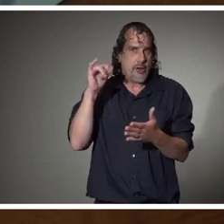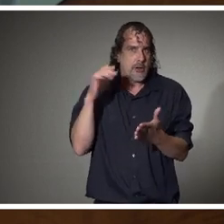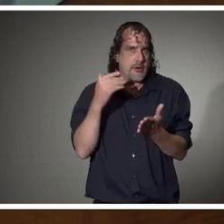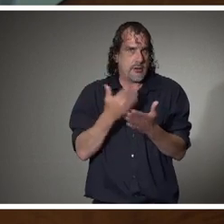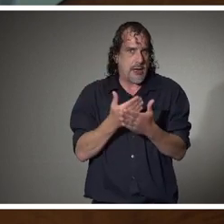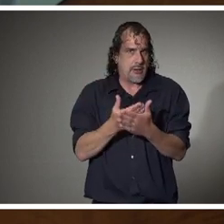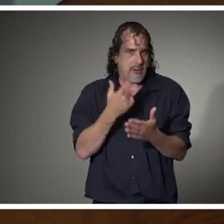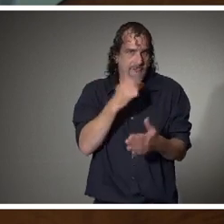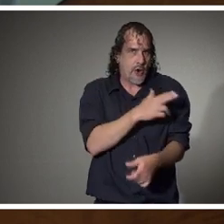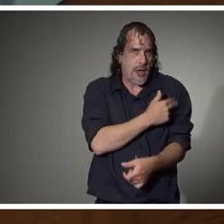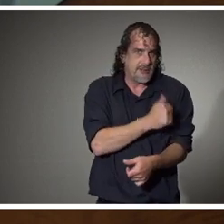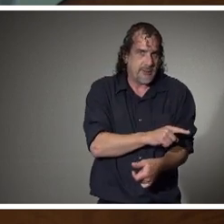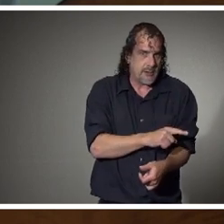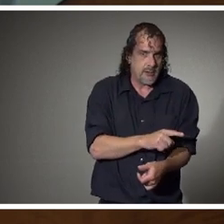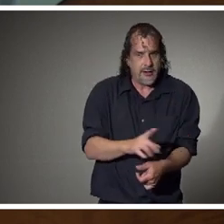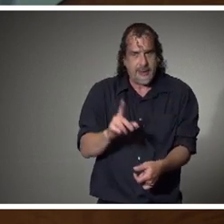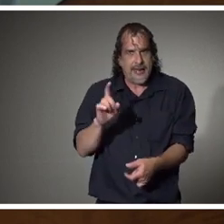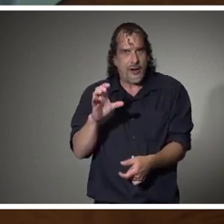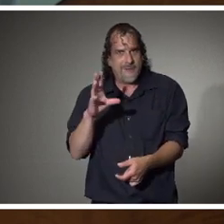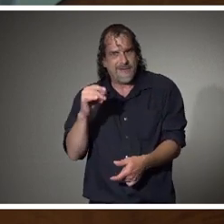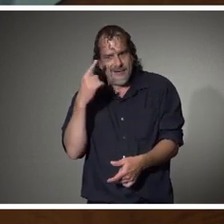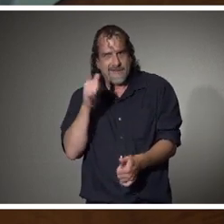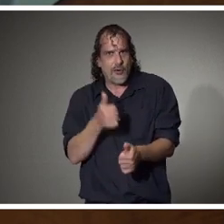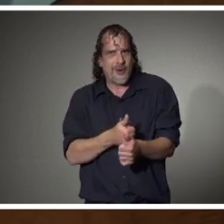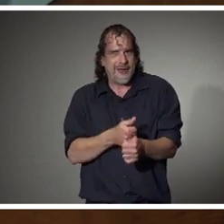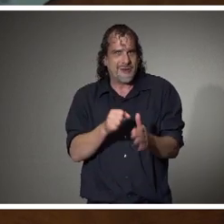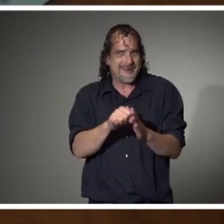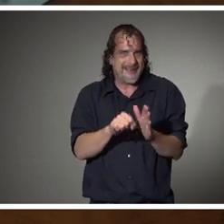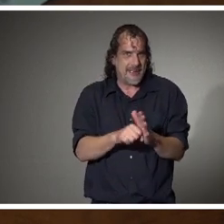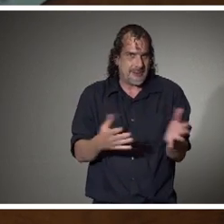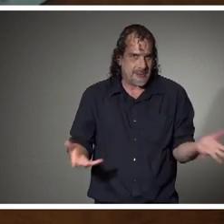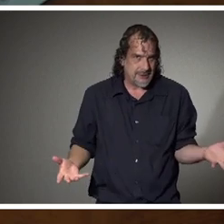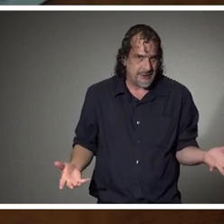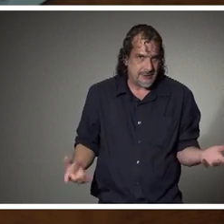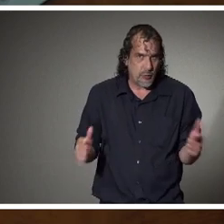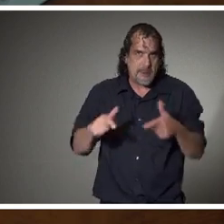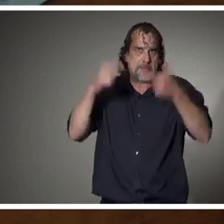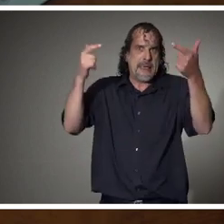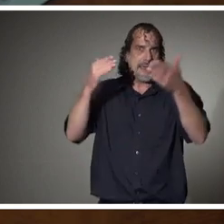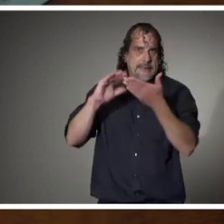hospitals and only $150 billion for state and large municipalities.